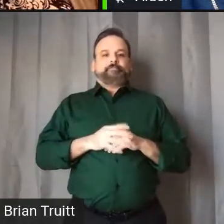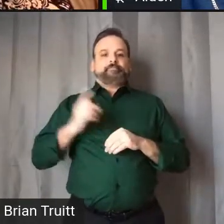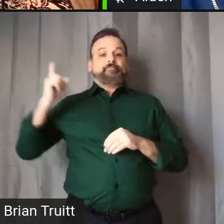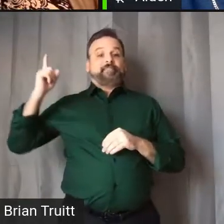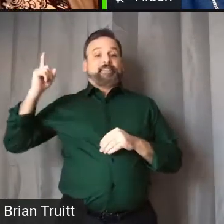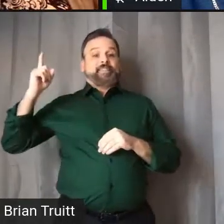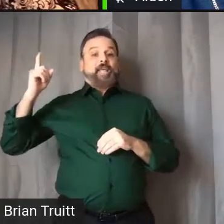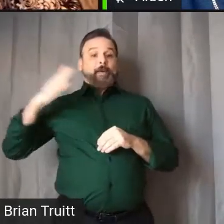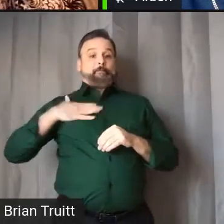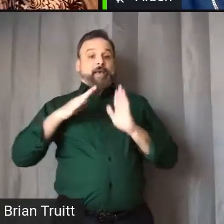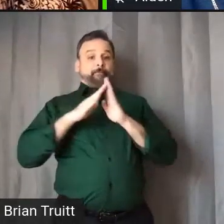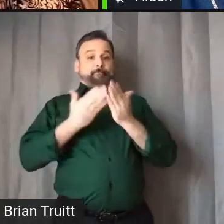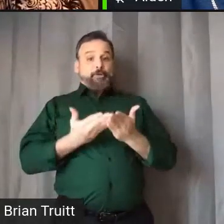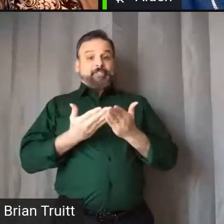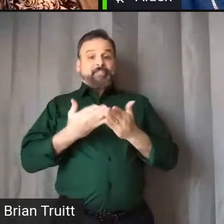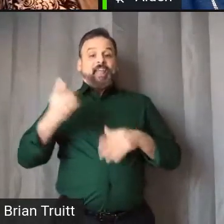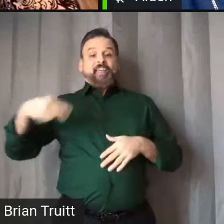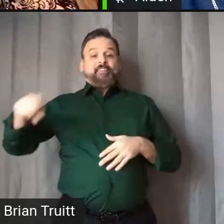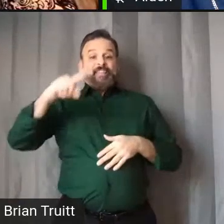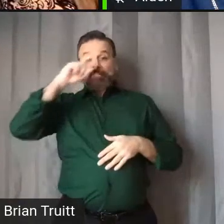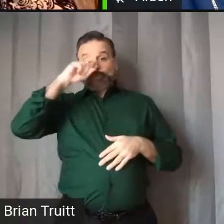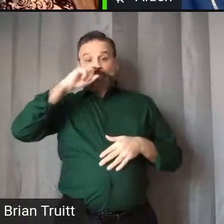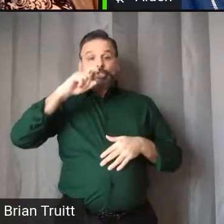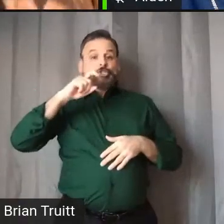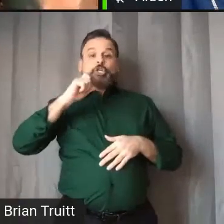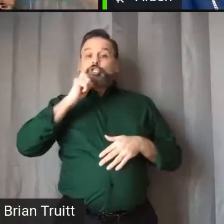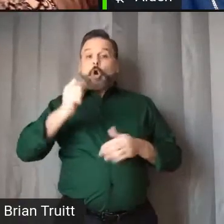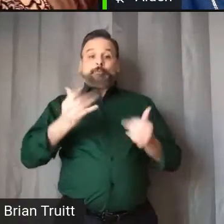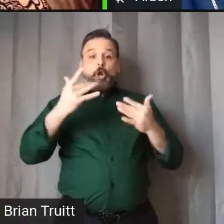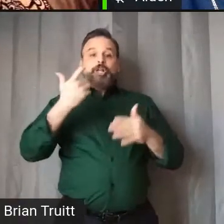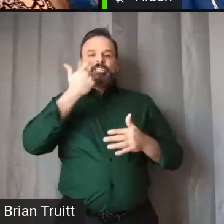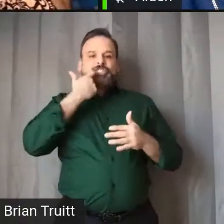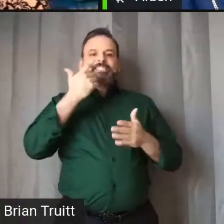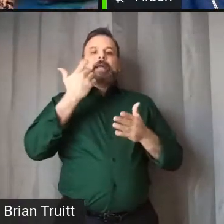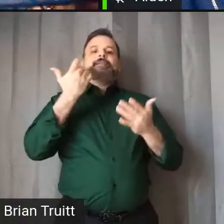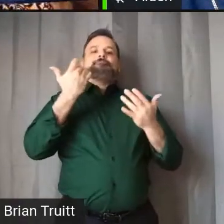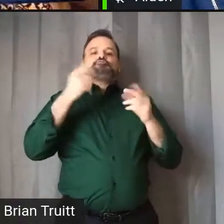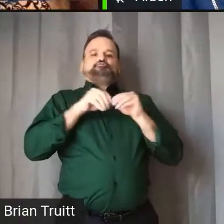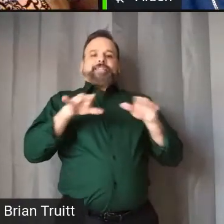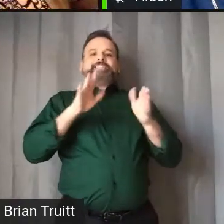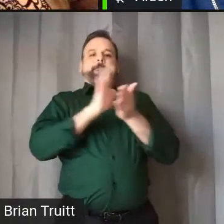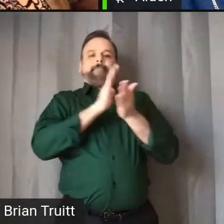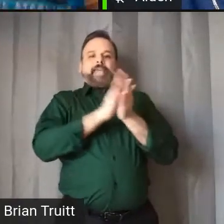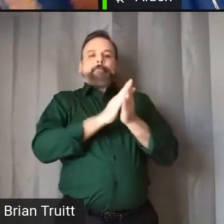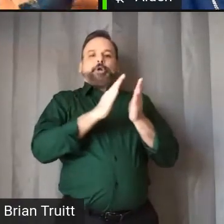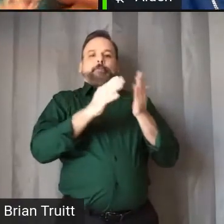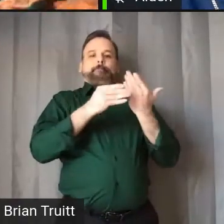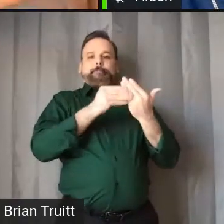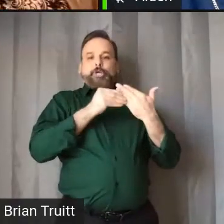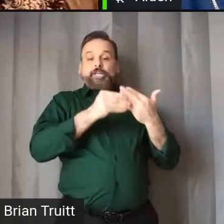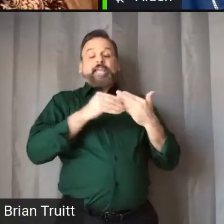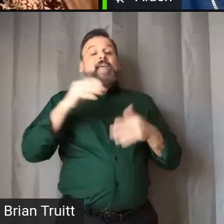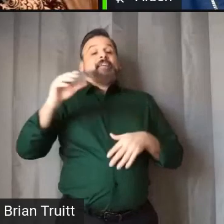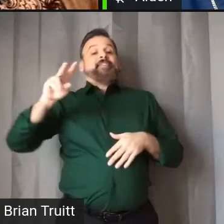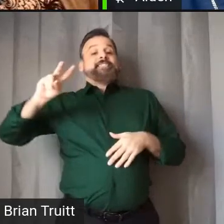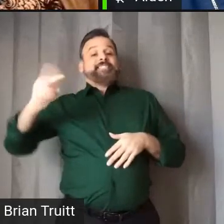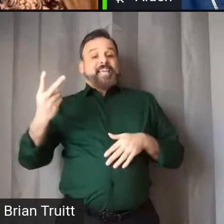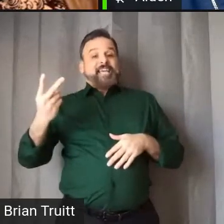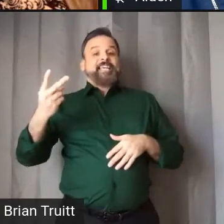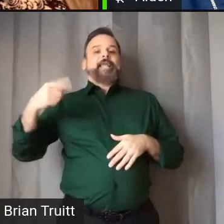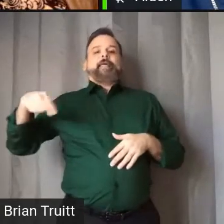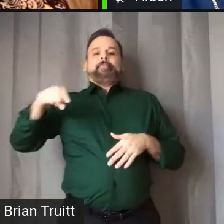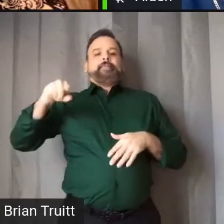then my books, These Witches Don't Burn, which just came out in paperback, and This Coven Won't Break, the direct sequel, which is out in 17